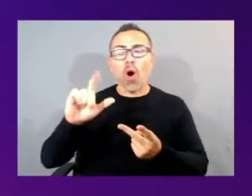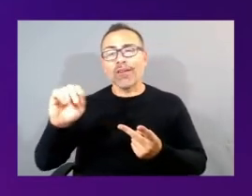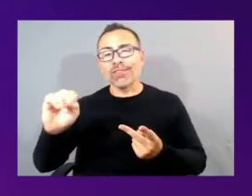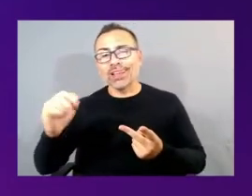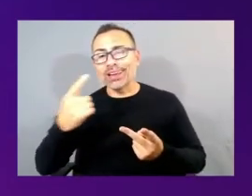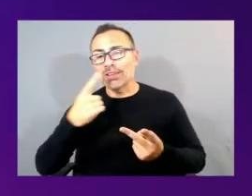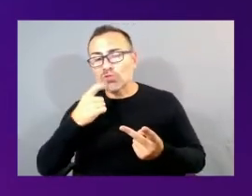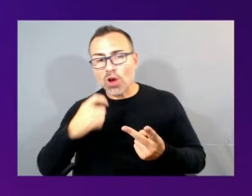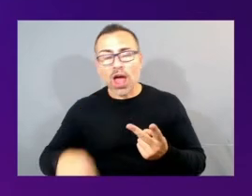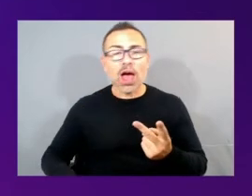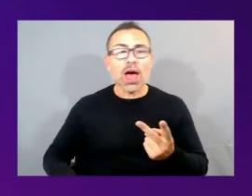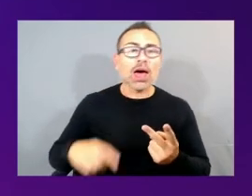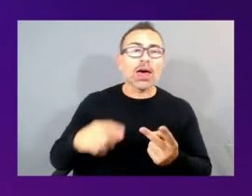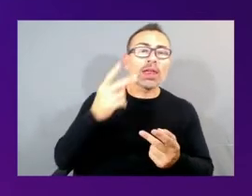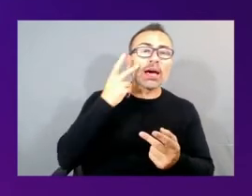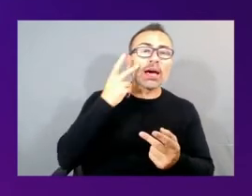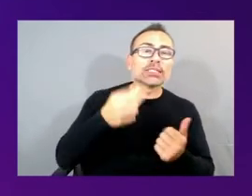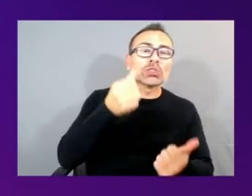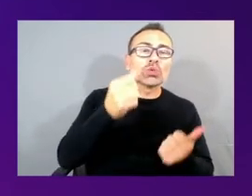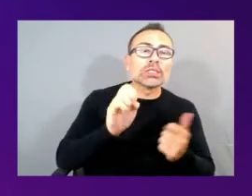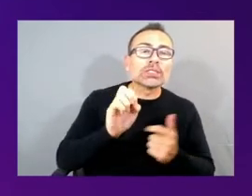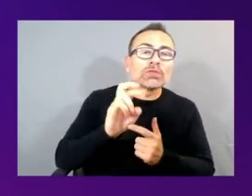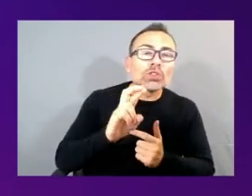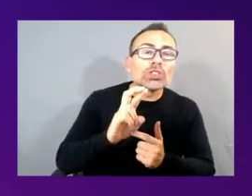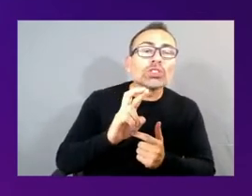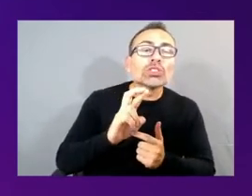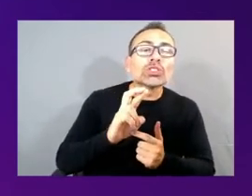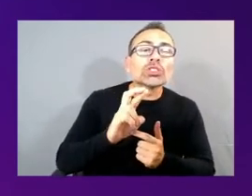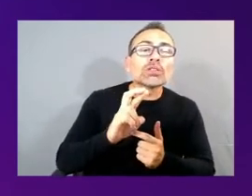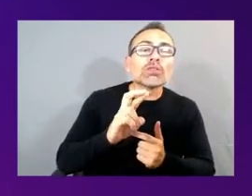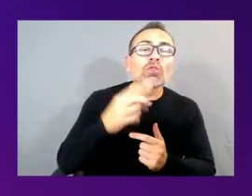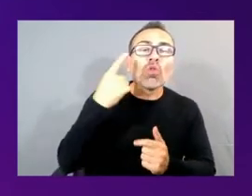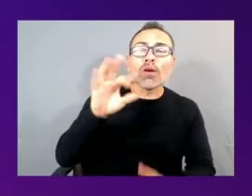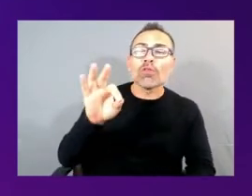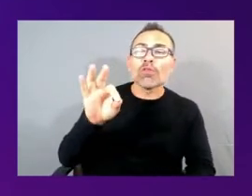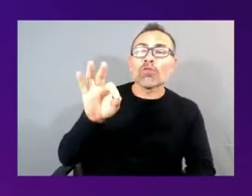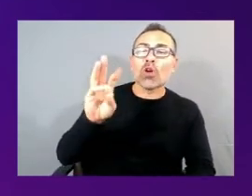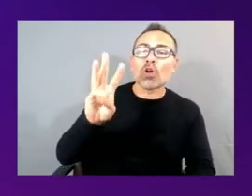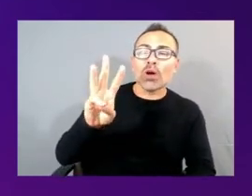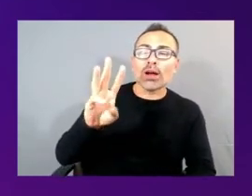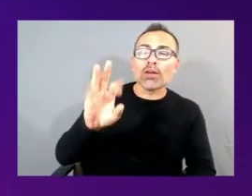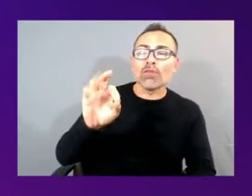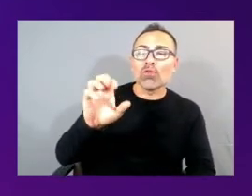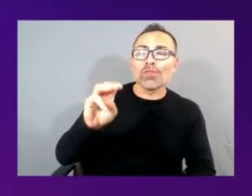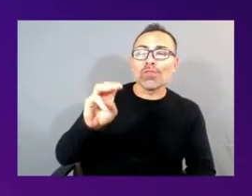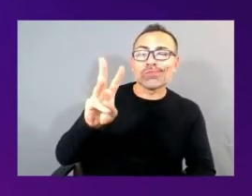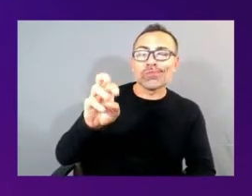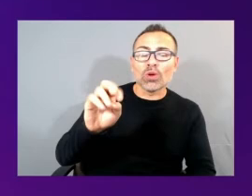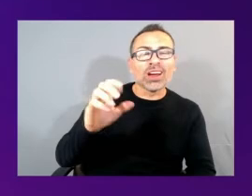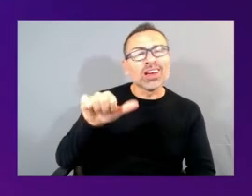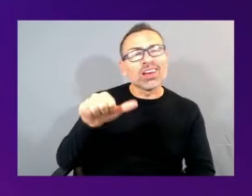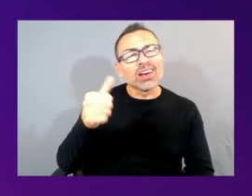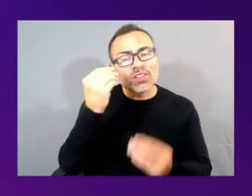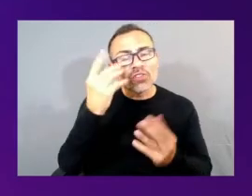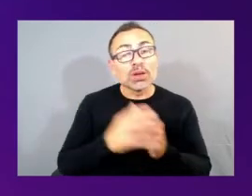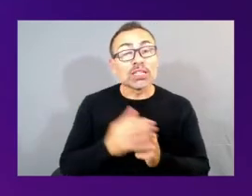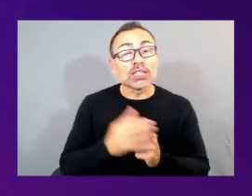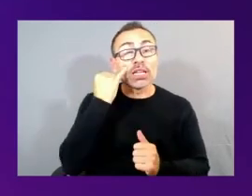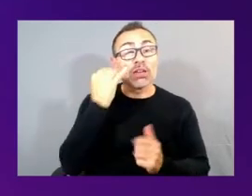they're on, and a bit of additional information. So if I want to configure them, I go to New